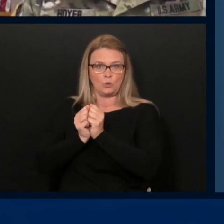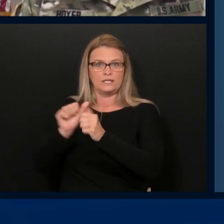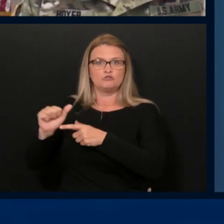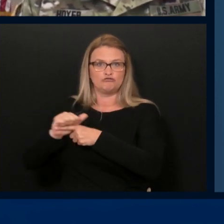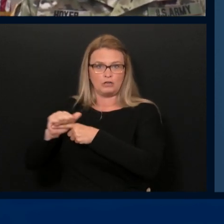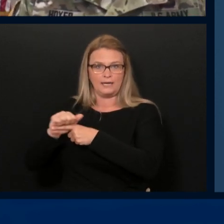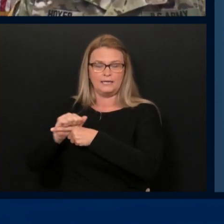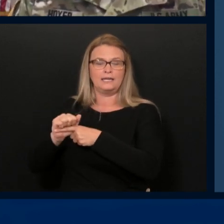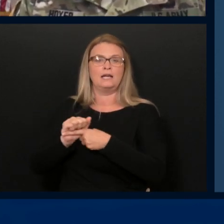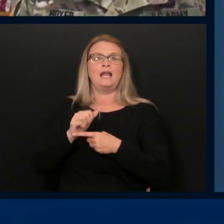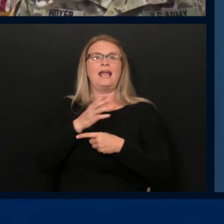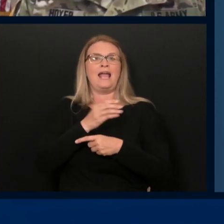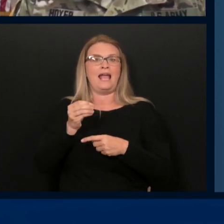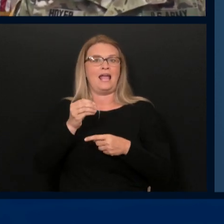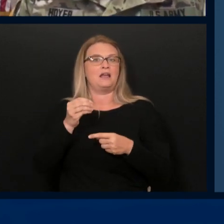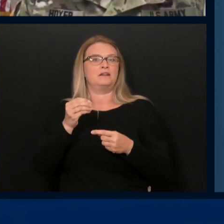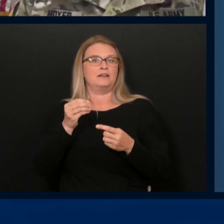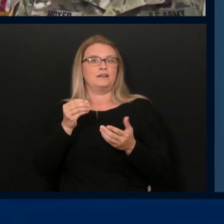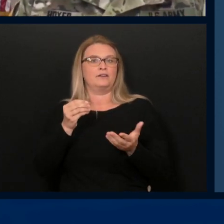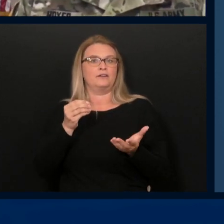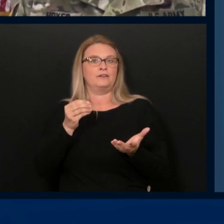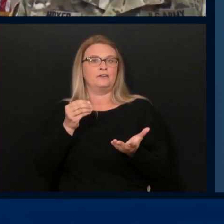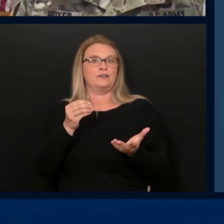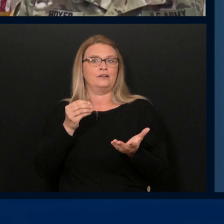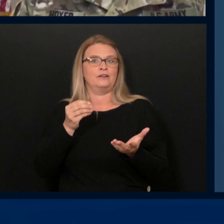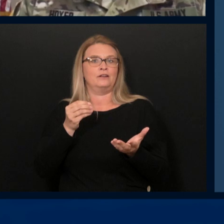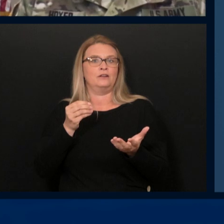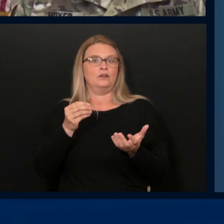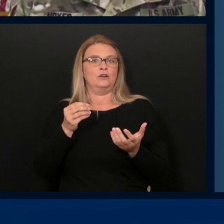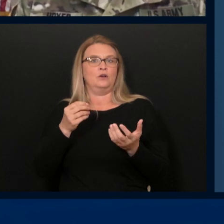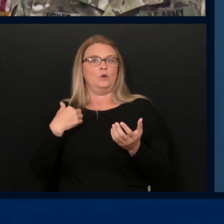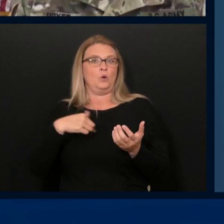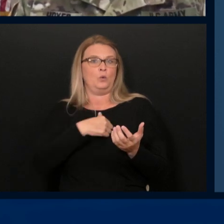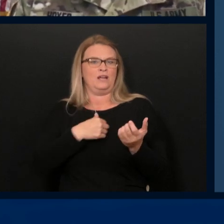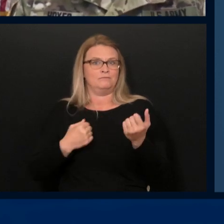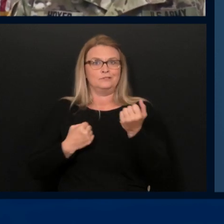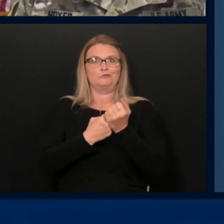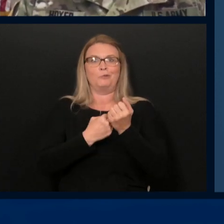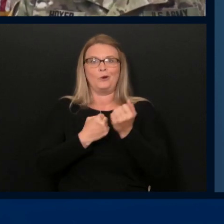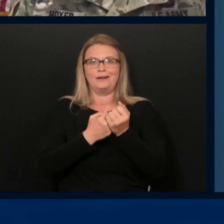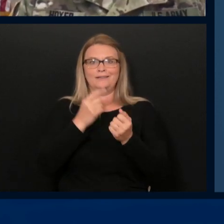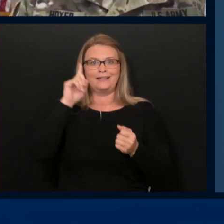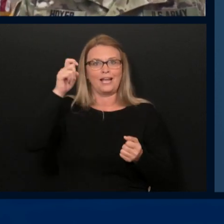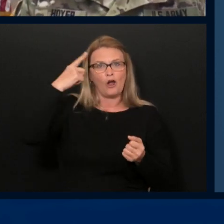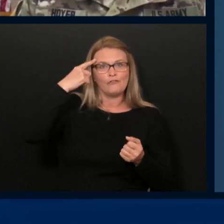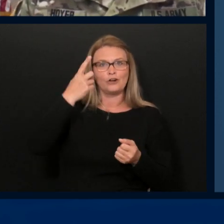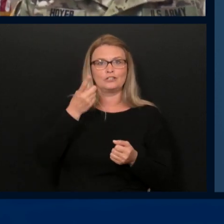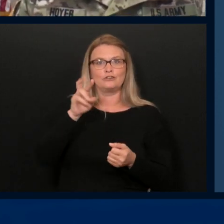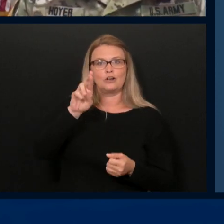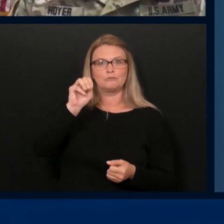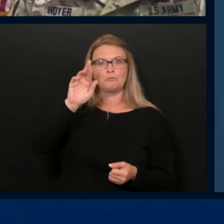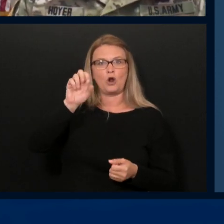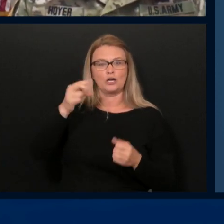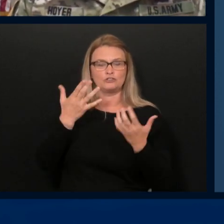and highlight some of the things that and help reinforce some of the things that the governor and Dr. Marsh pointed out.